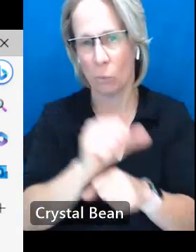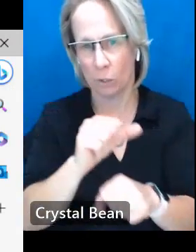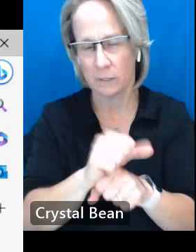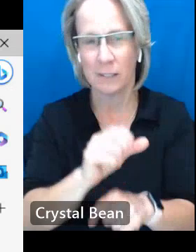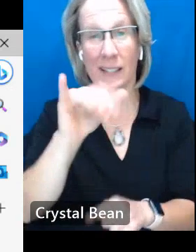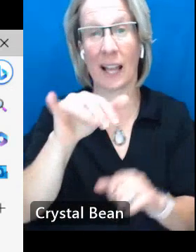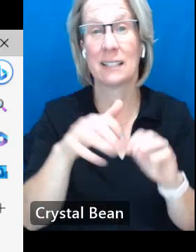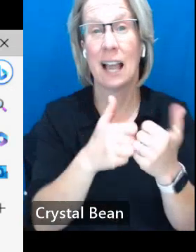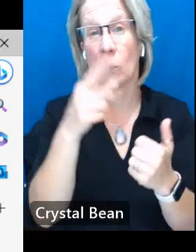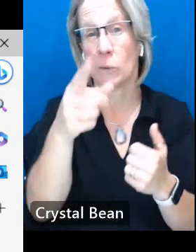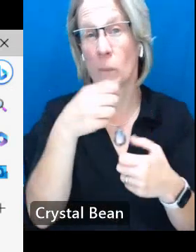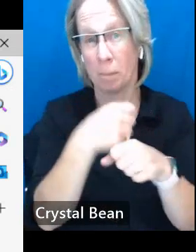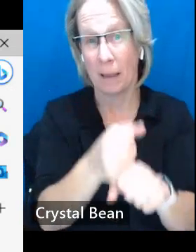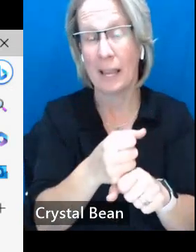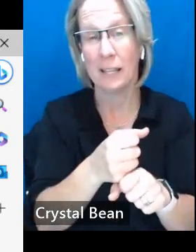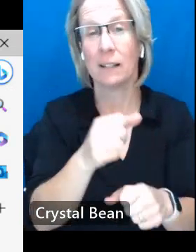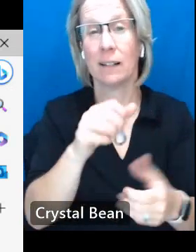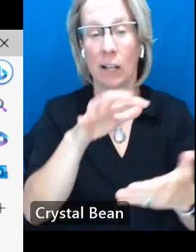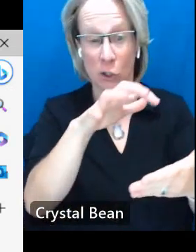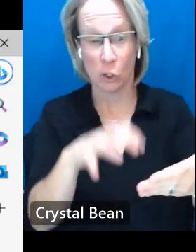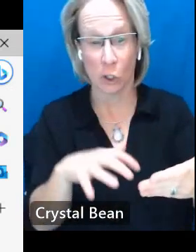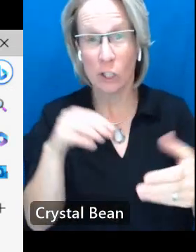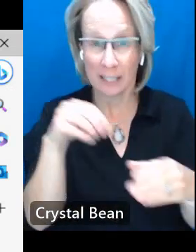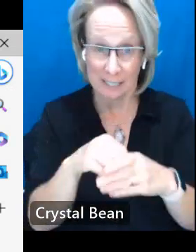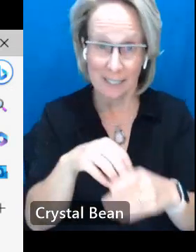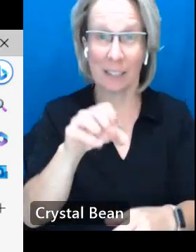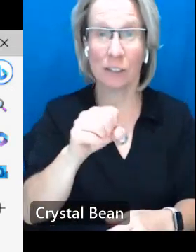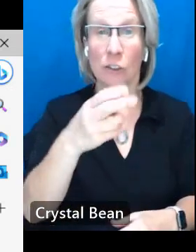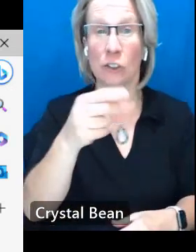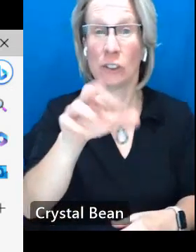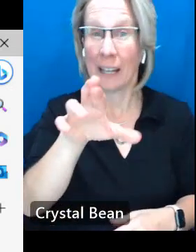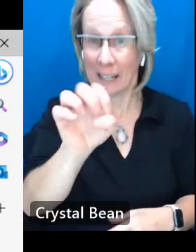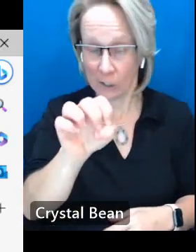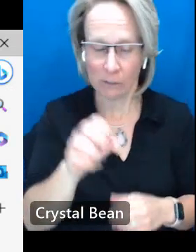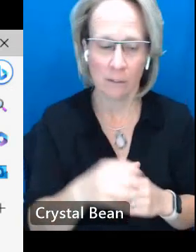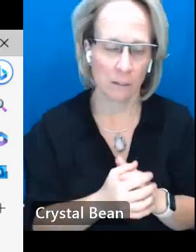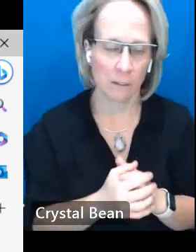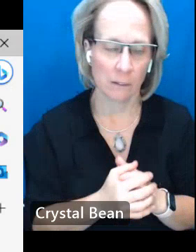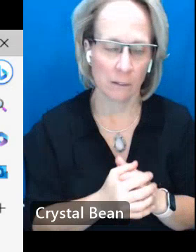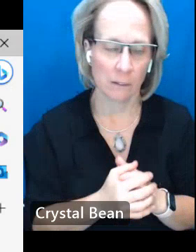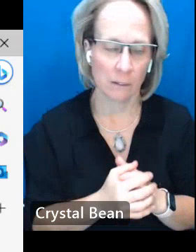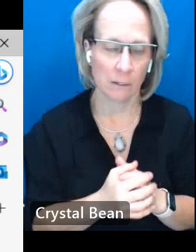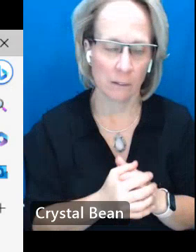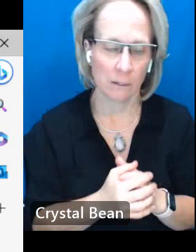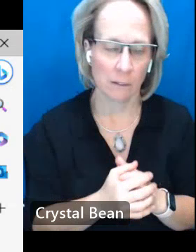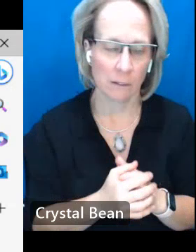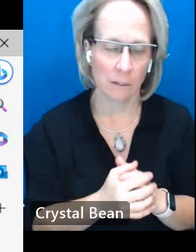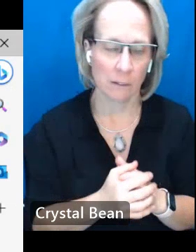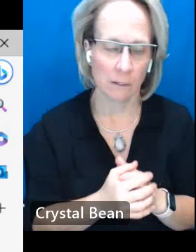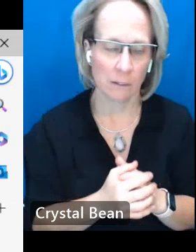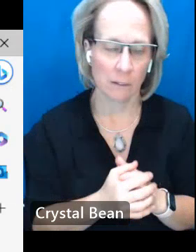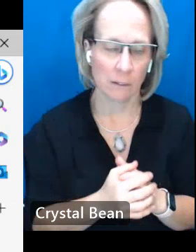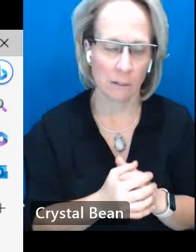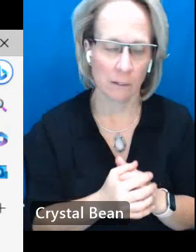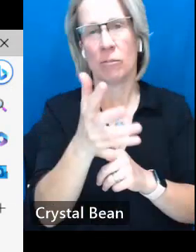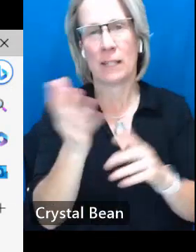Share. So let's see, let's go ahead and take a 5-minute break. So we'll be back here at